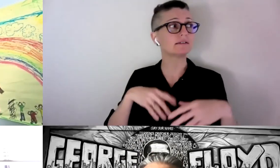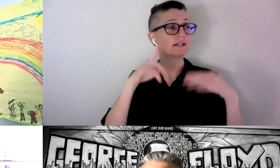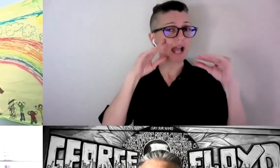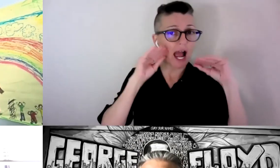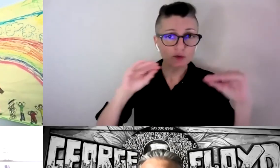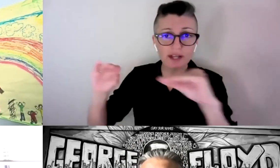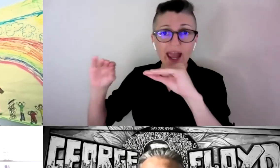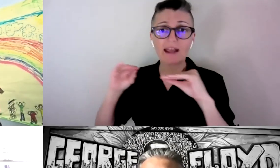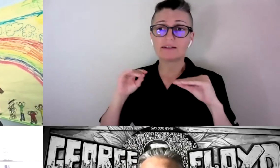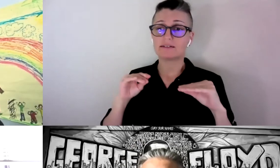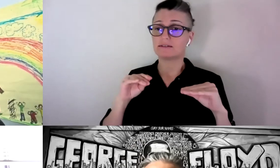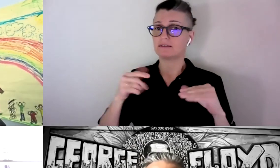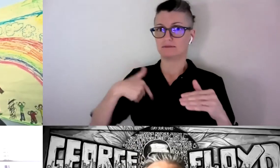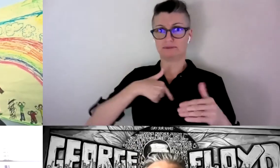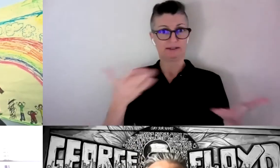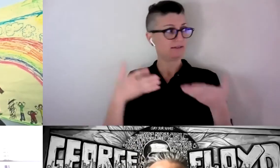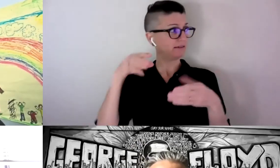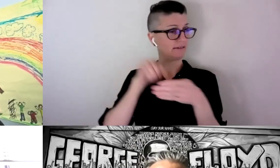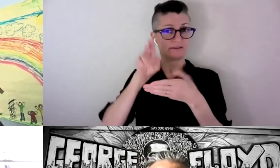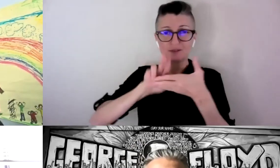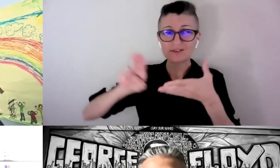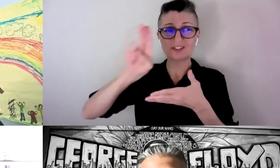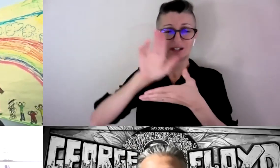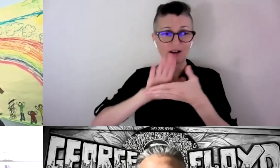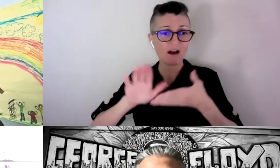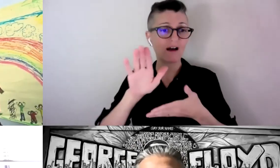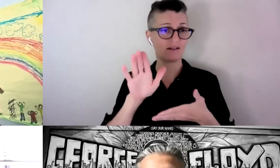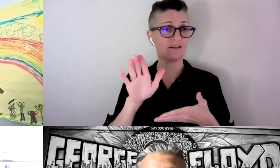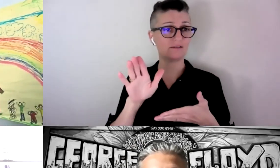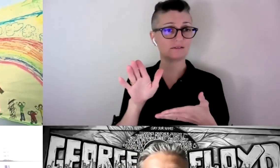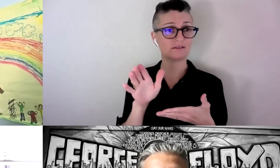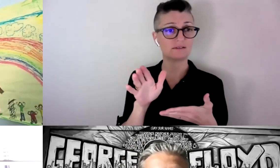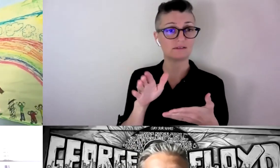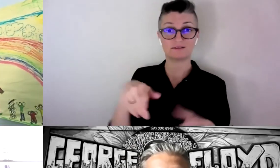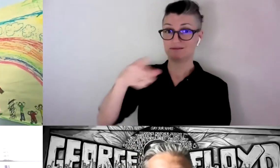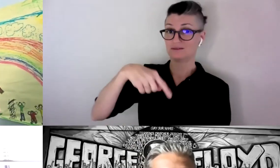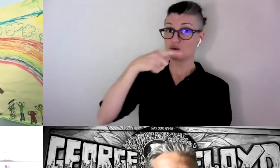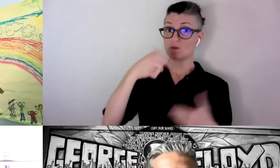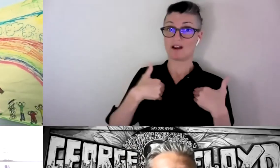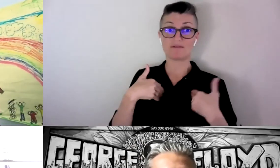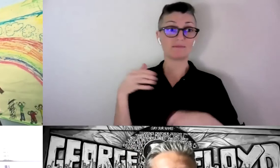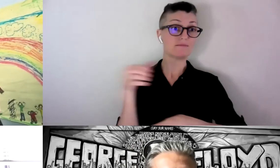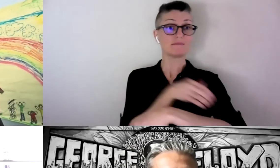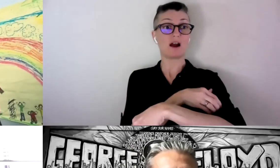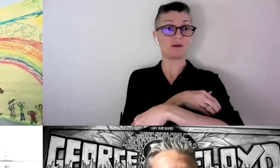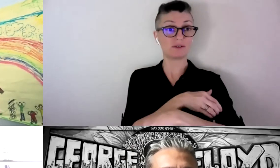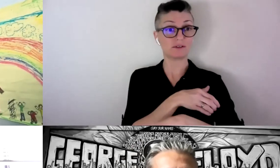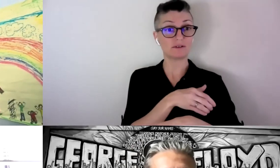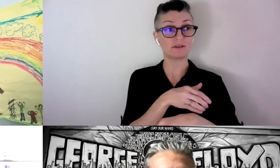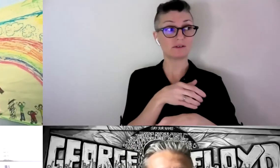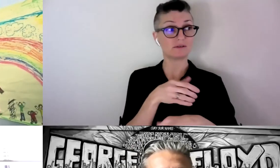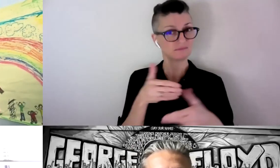education, we in universities and colleges, especially those of us who are in power to make changes.